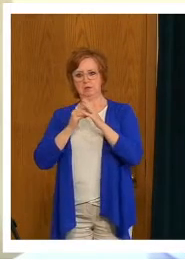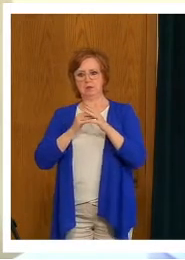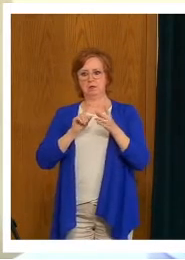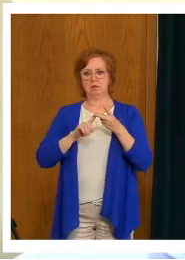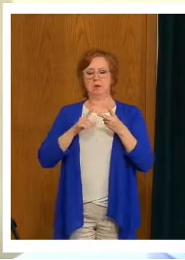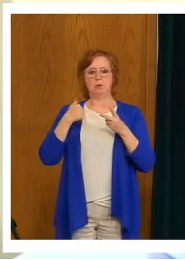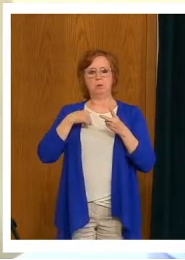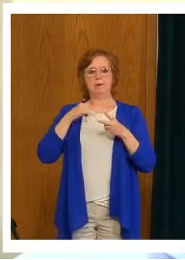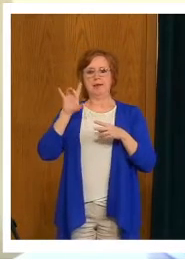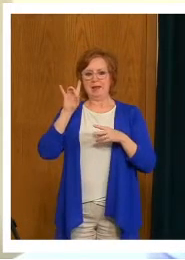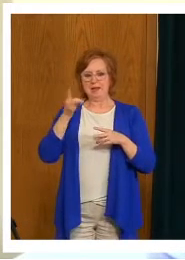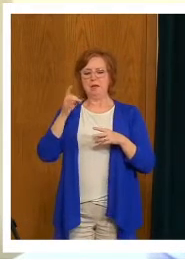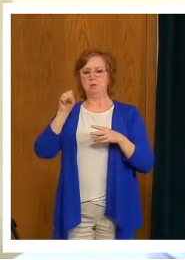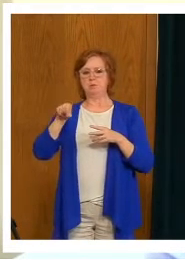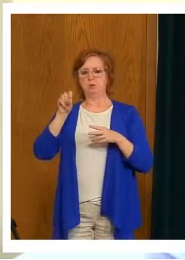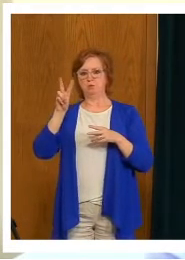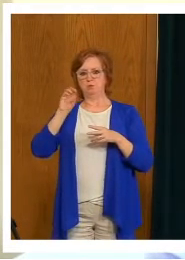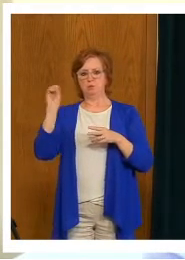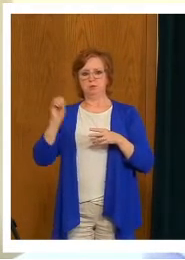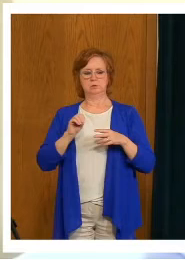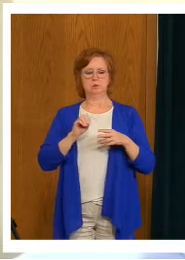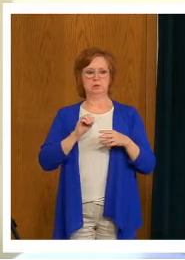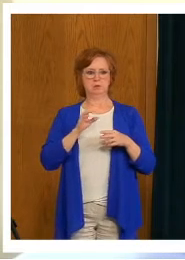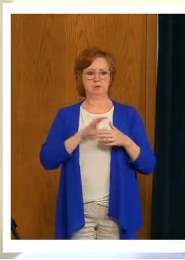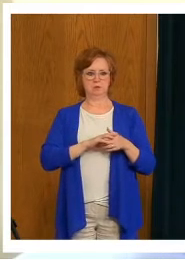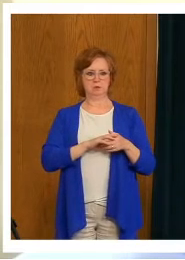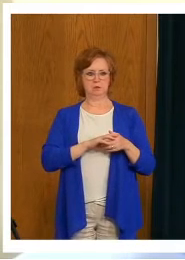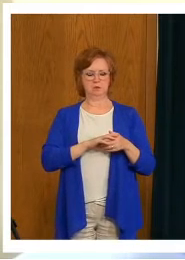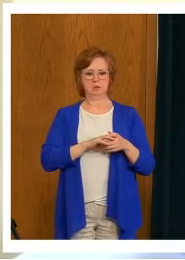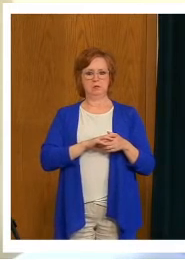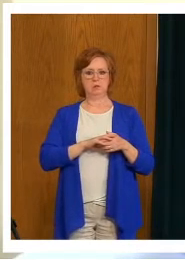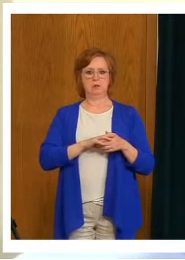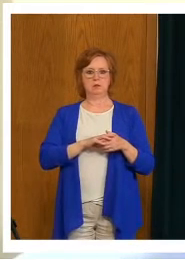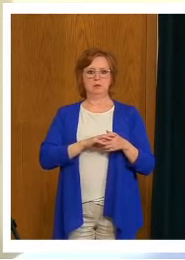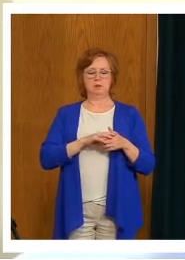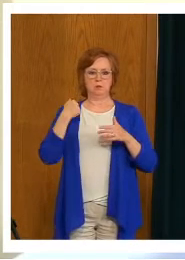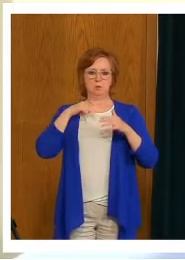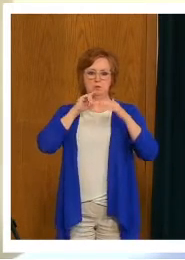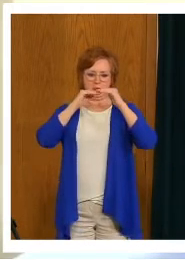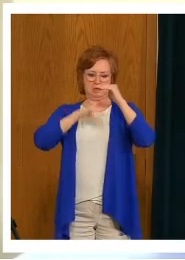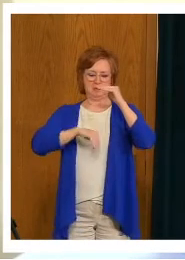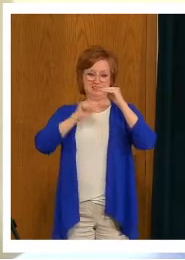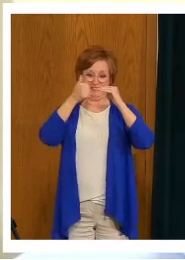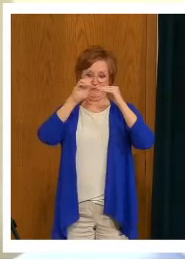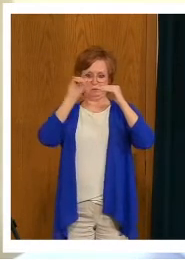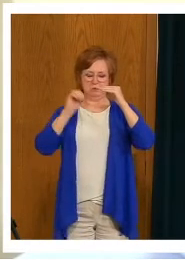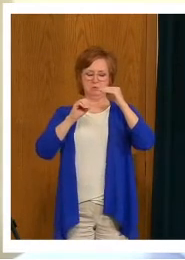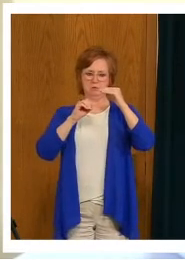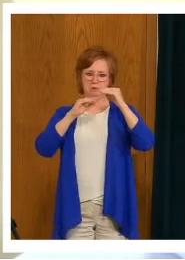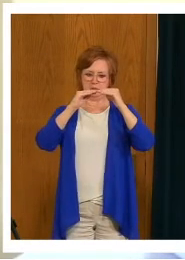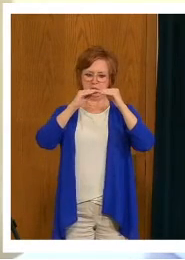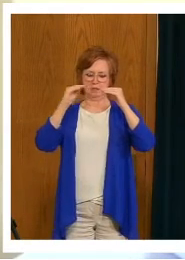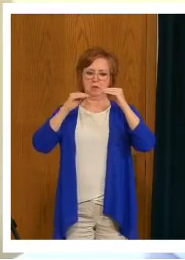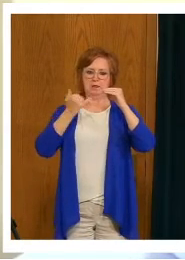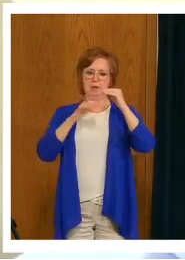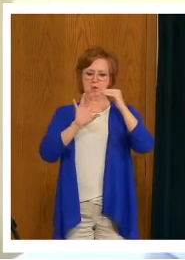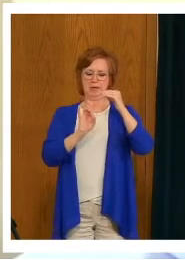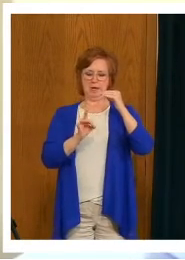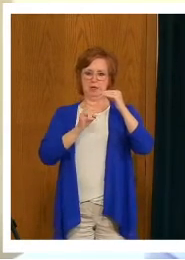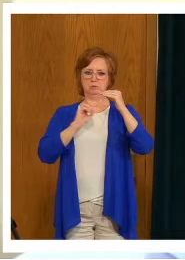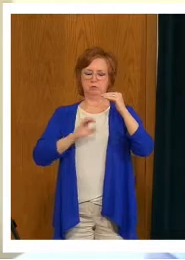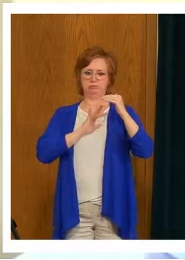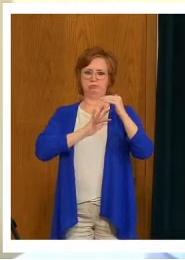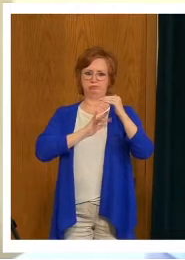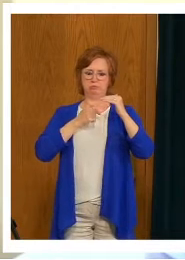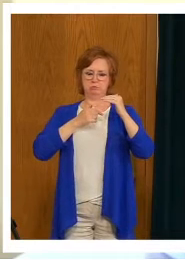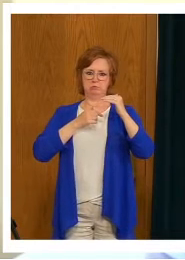positivity 8.2%, so it is coming down. It's below that 10% threshold. We would like it to go down even further. And we have to